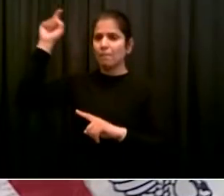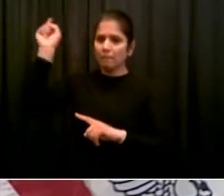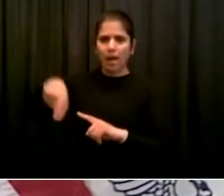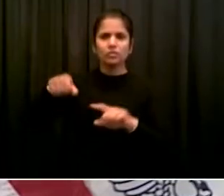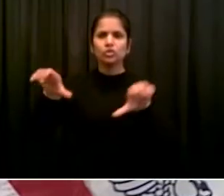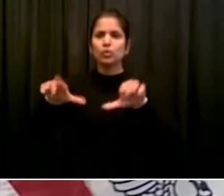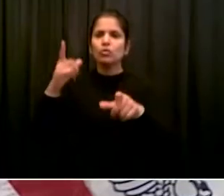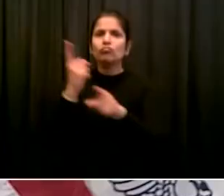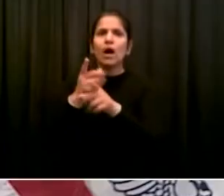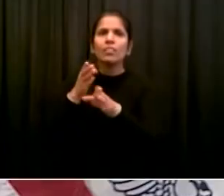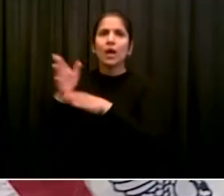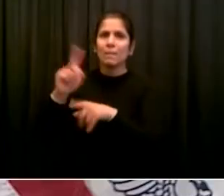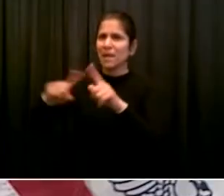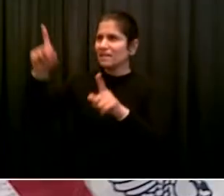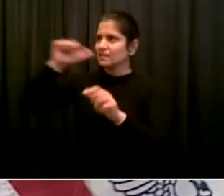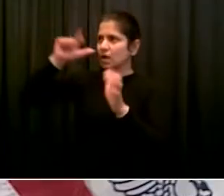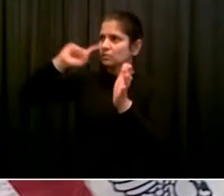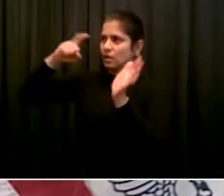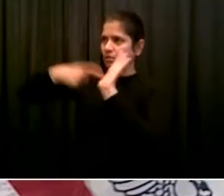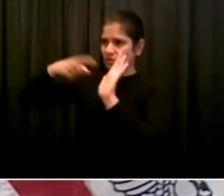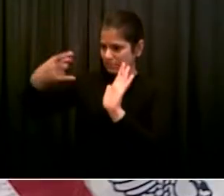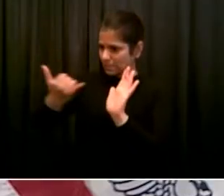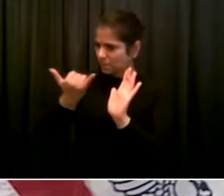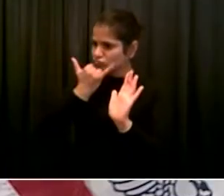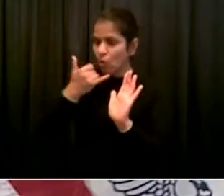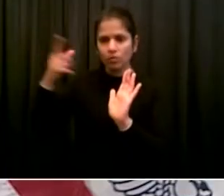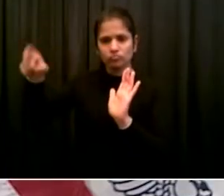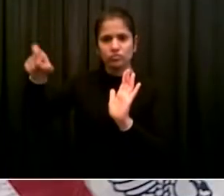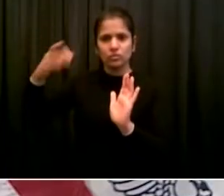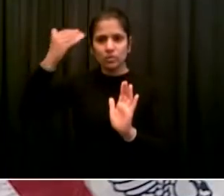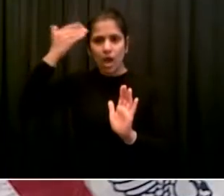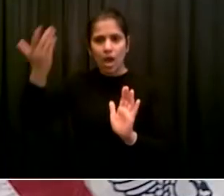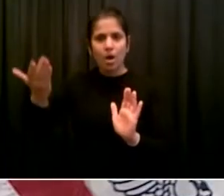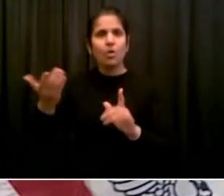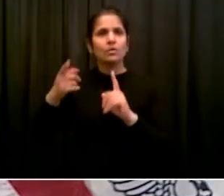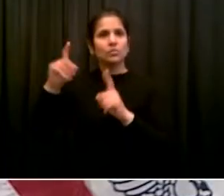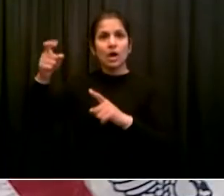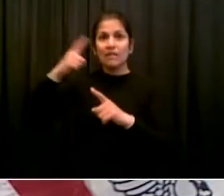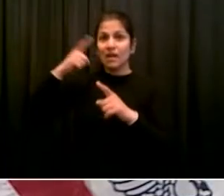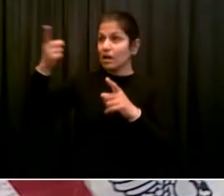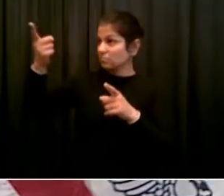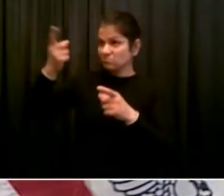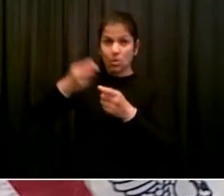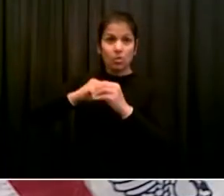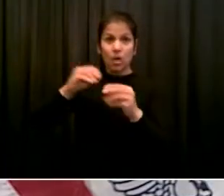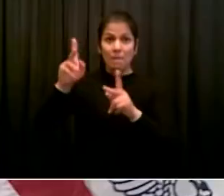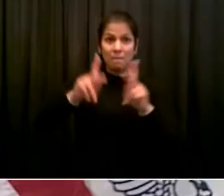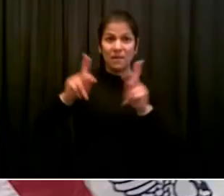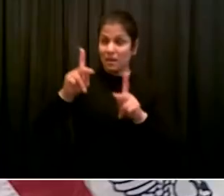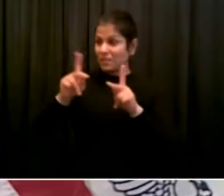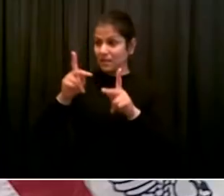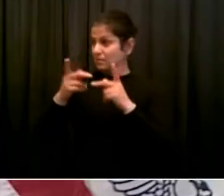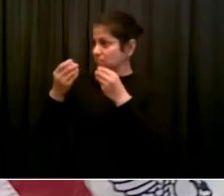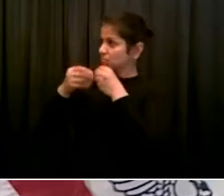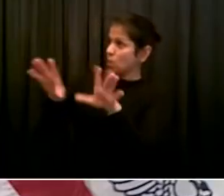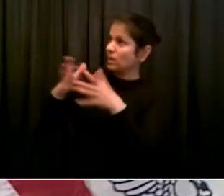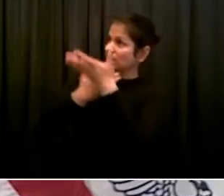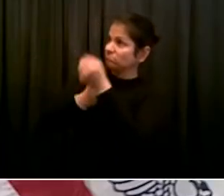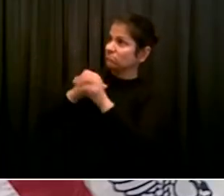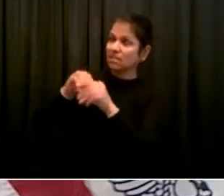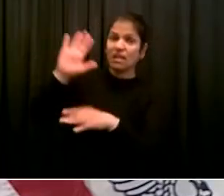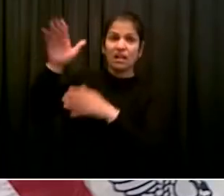the job any longer. He's lost the faith of his fellow leaders around the state, and I think he's increasingly losing the faith of the